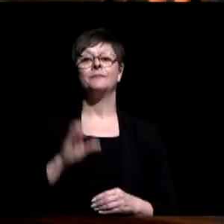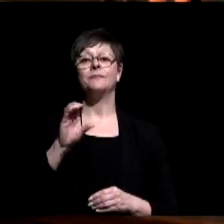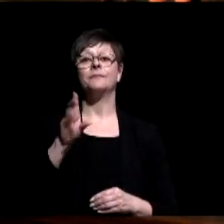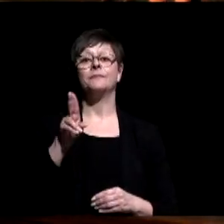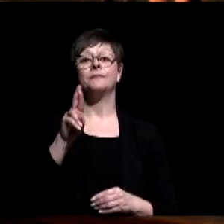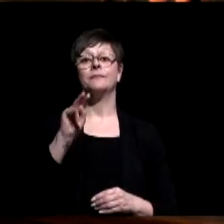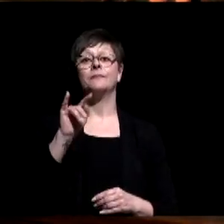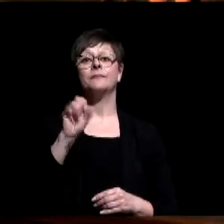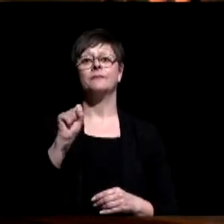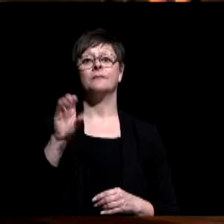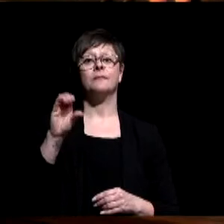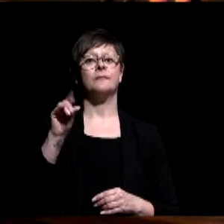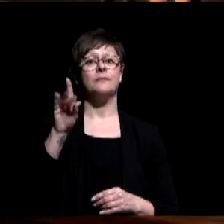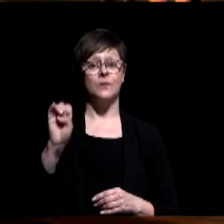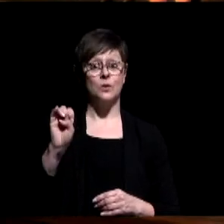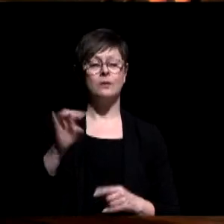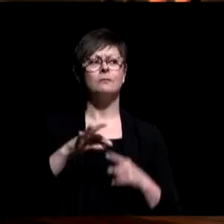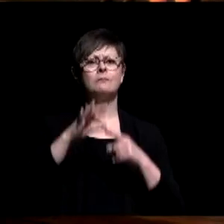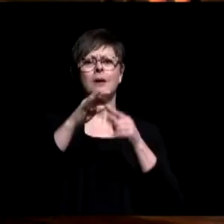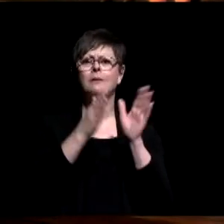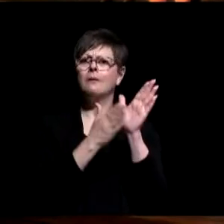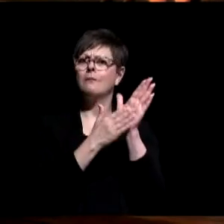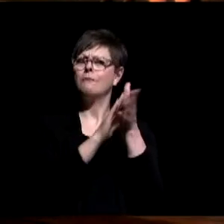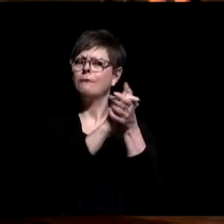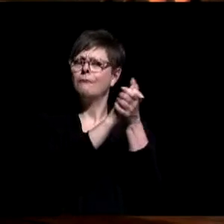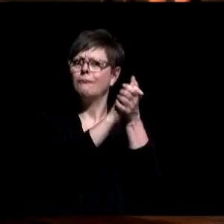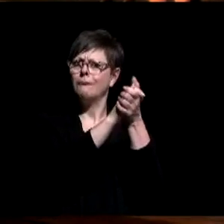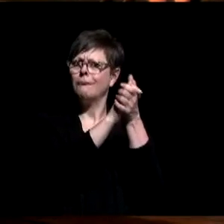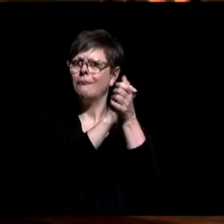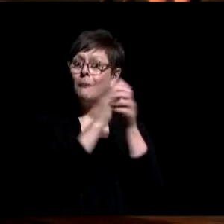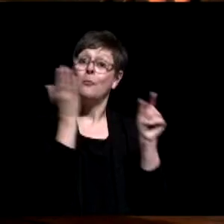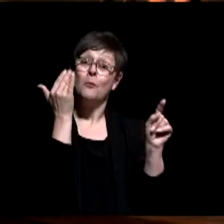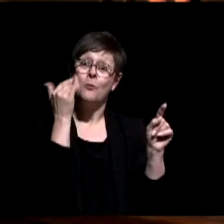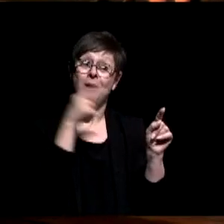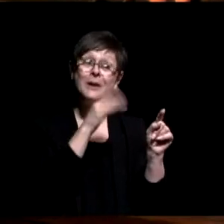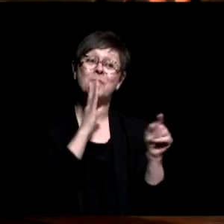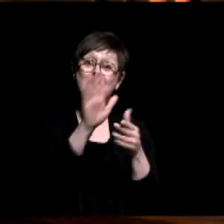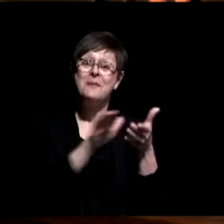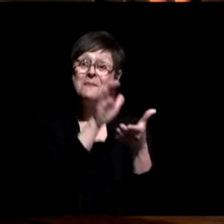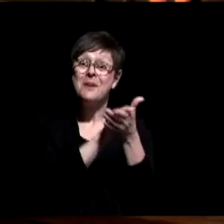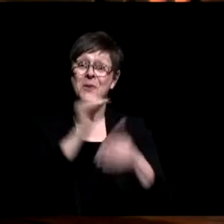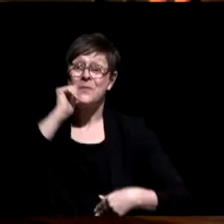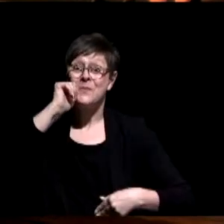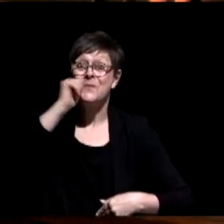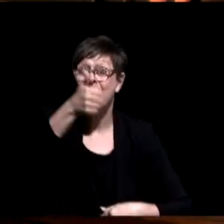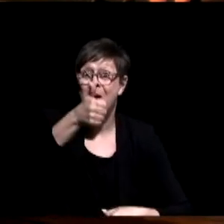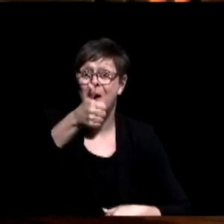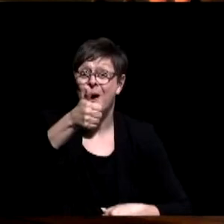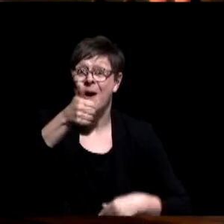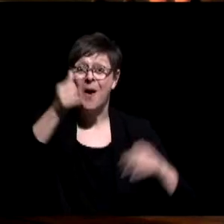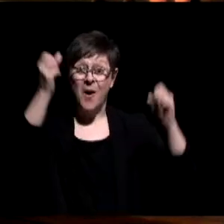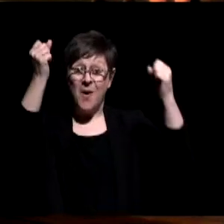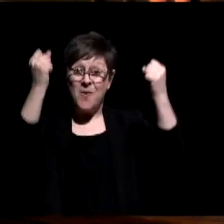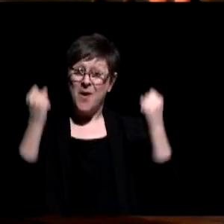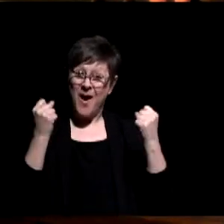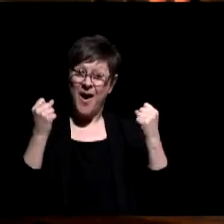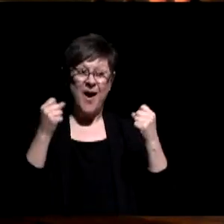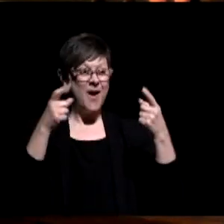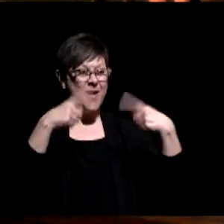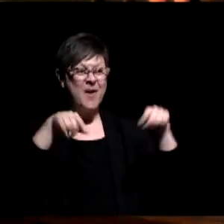Curtis Cook, and special congratulations to Curtis, who is getting married tomorrow.